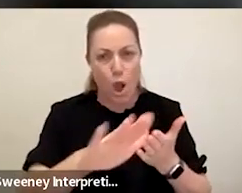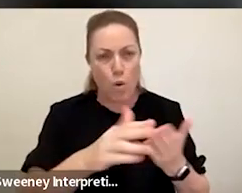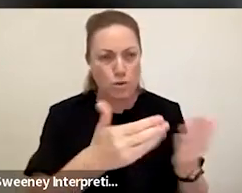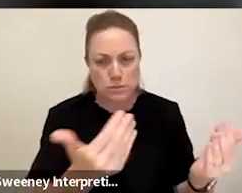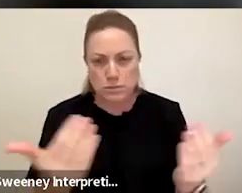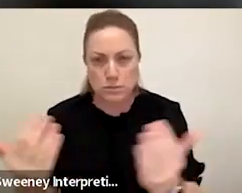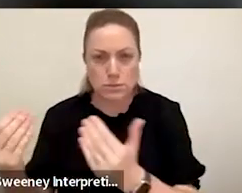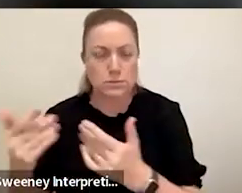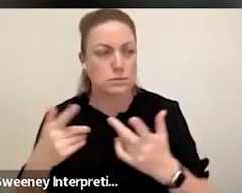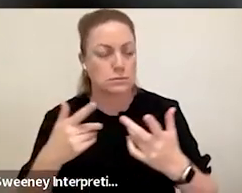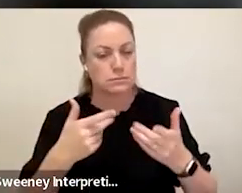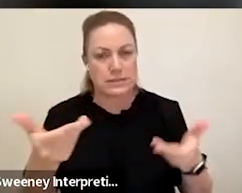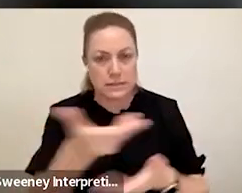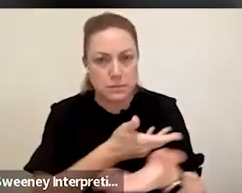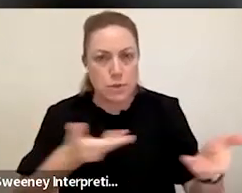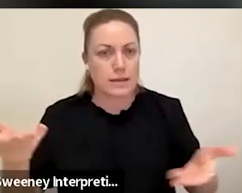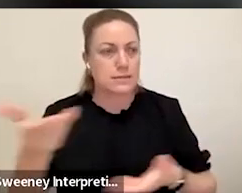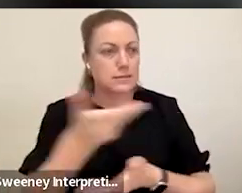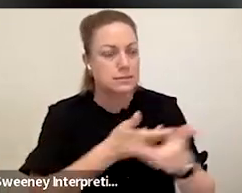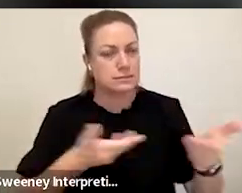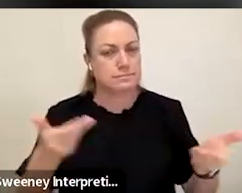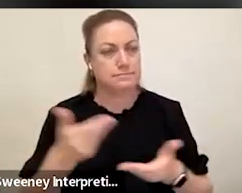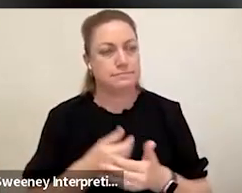across different sort of spheres of society,